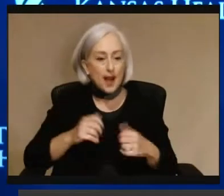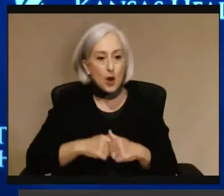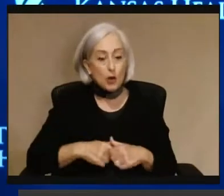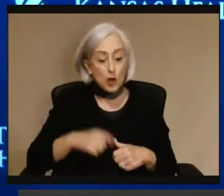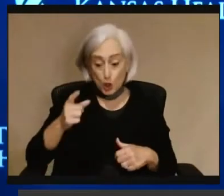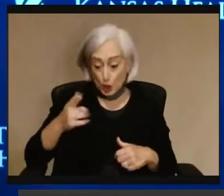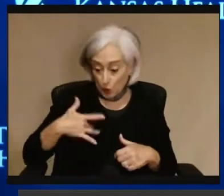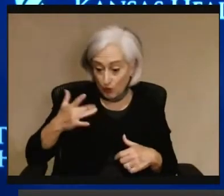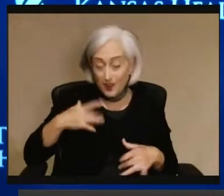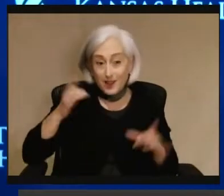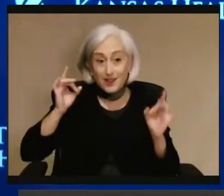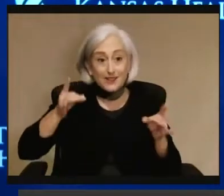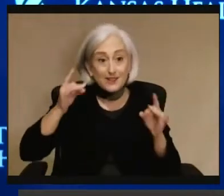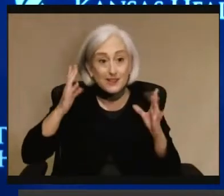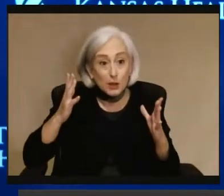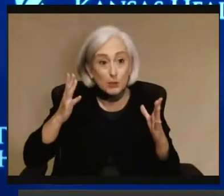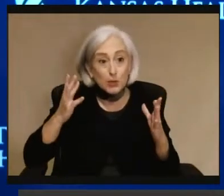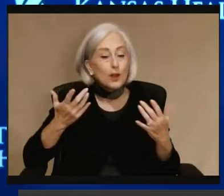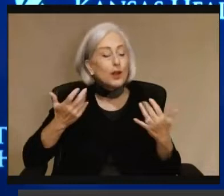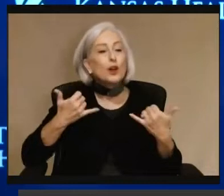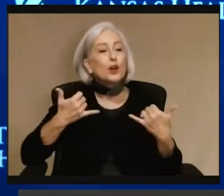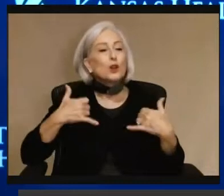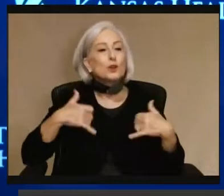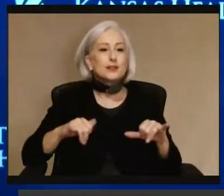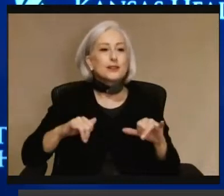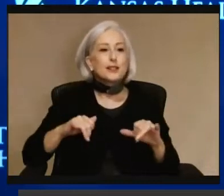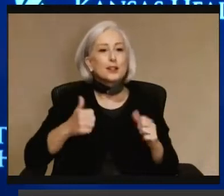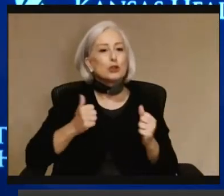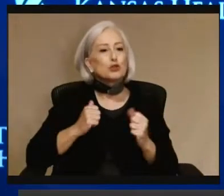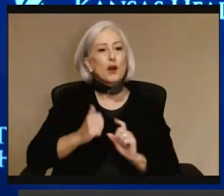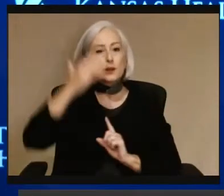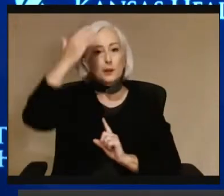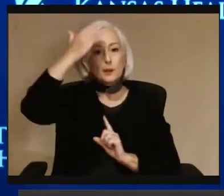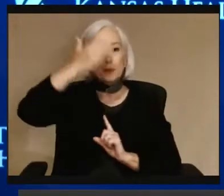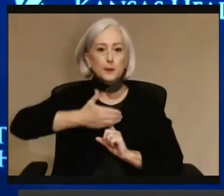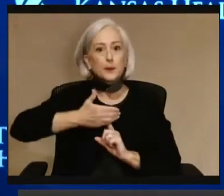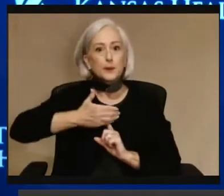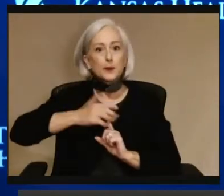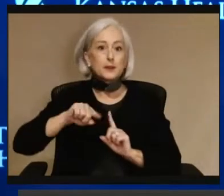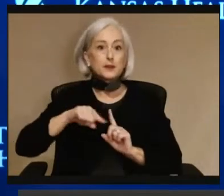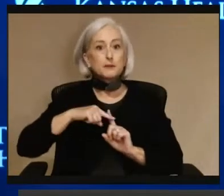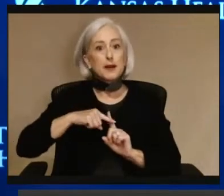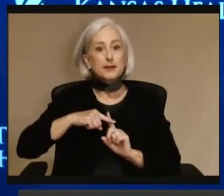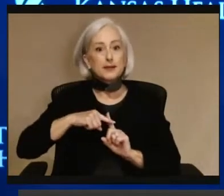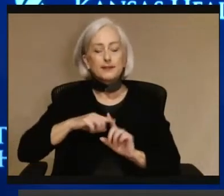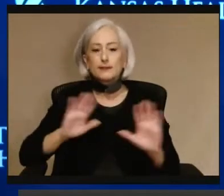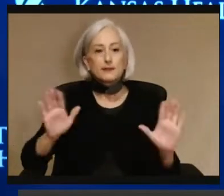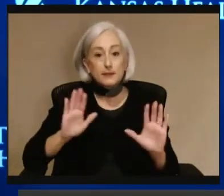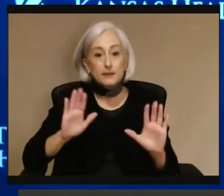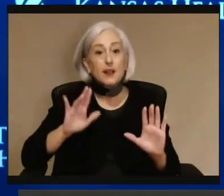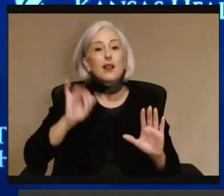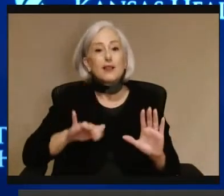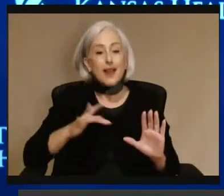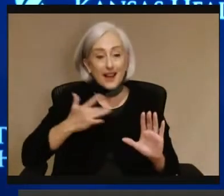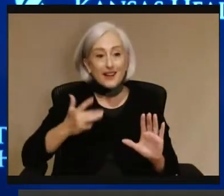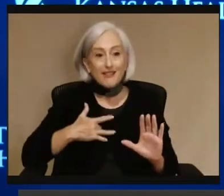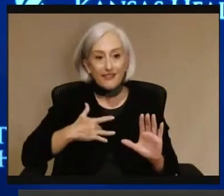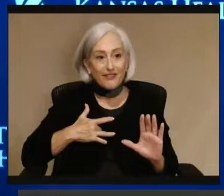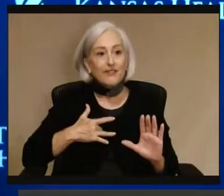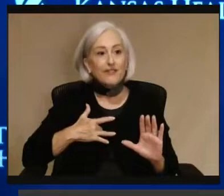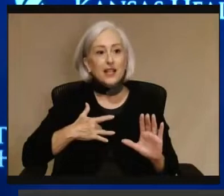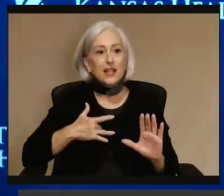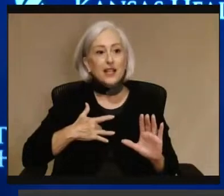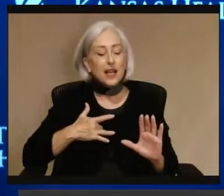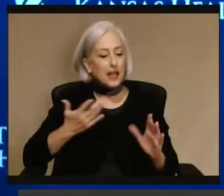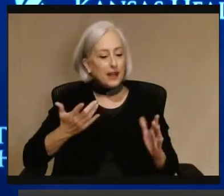up appearances. It magnifies it tenfold. I mean, the feeling, because you feel like a fraud, you feel like you're living in someone